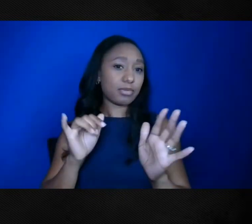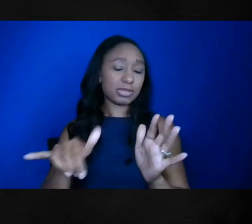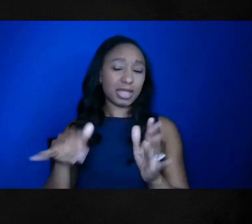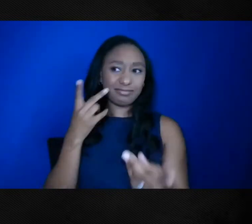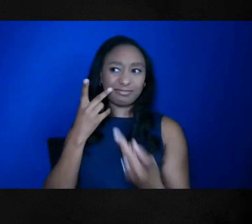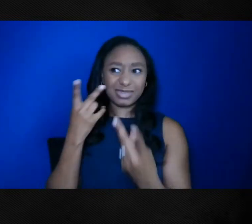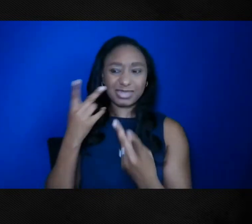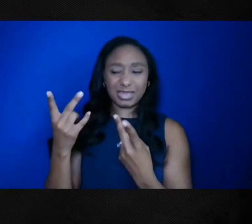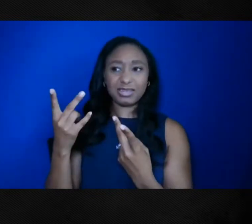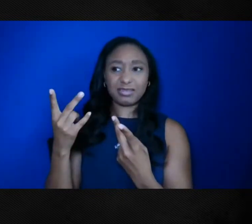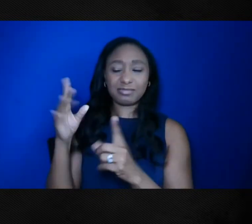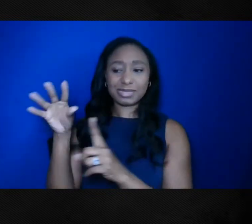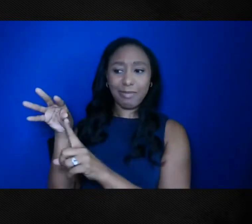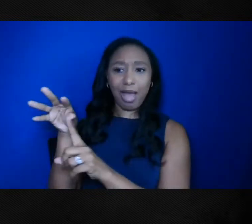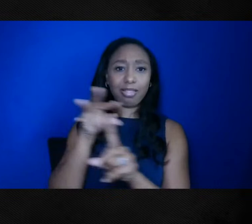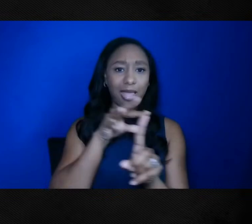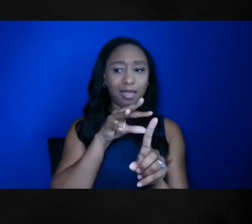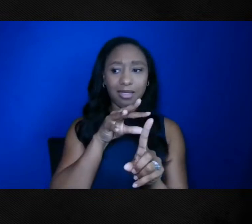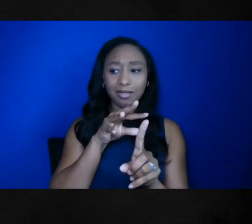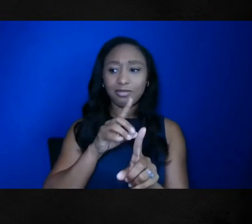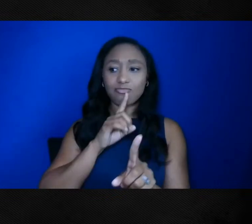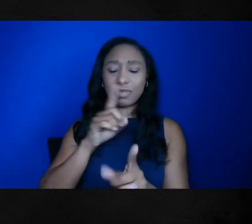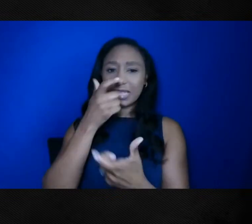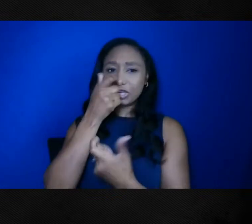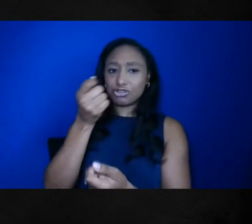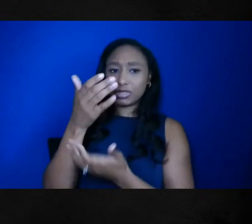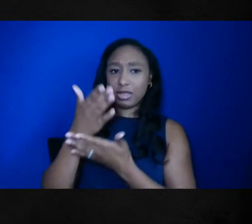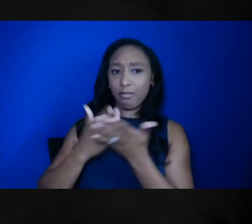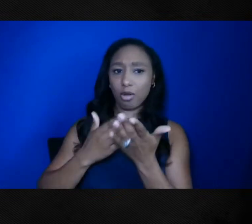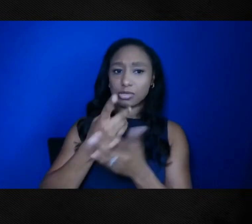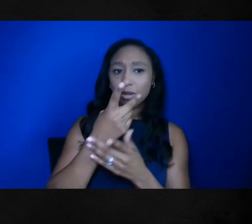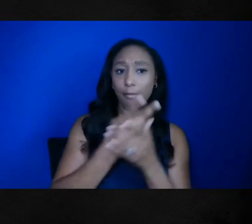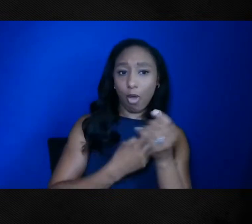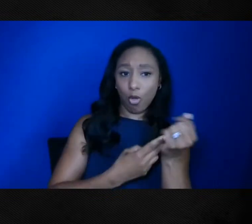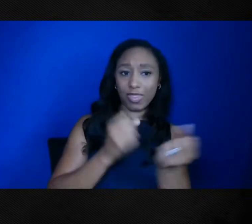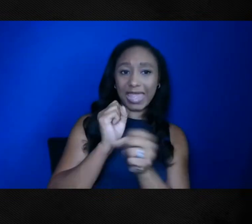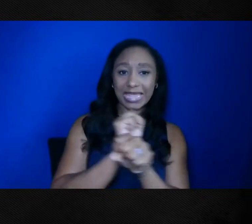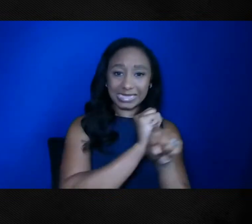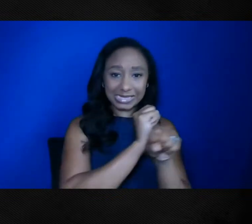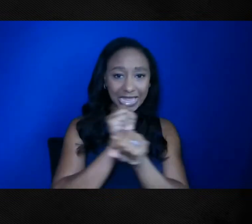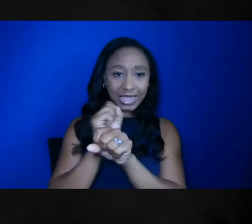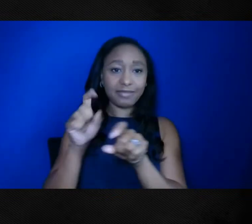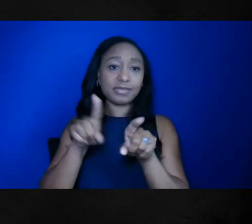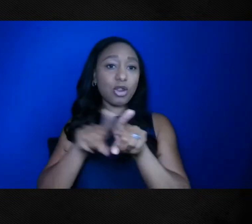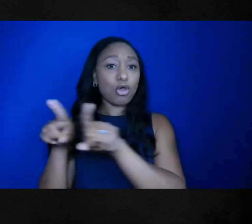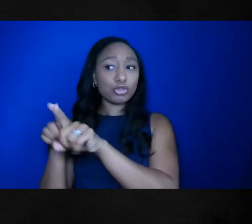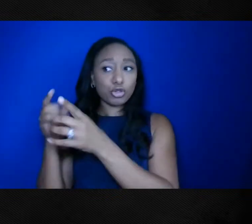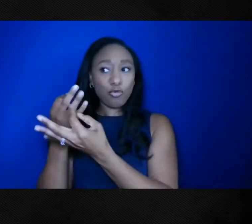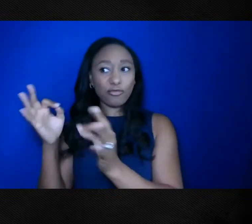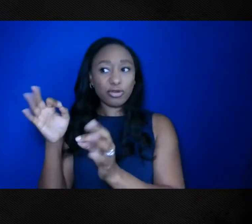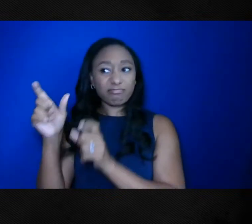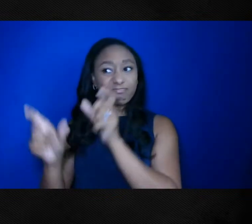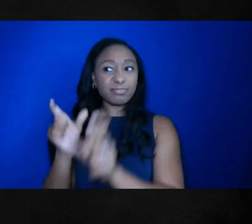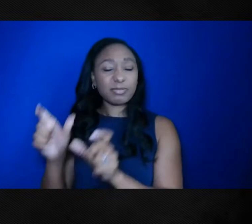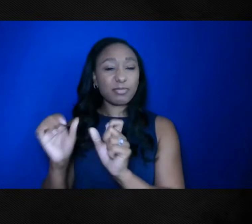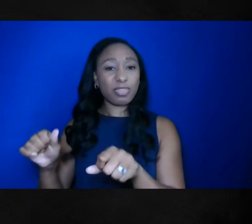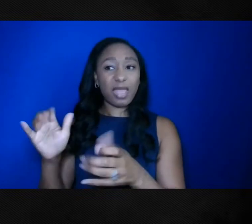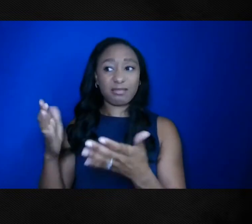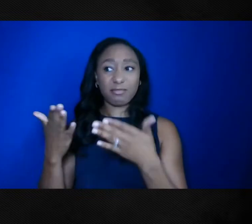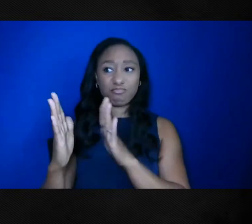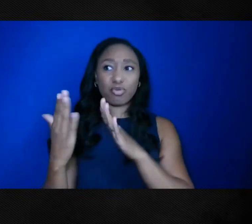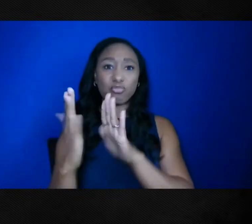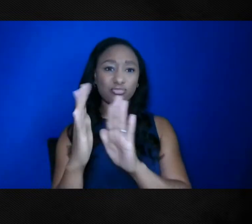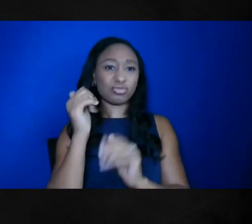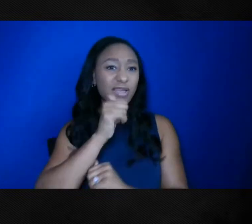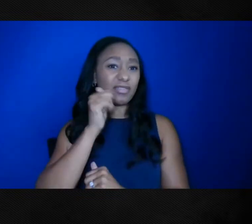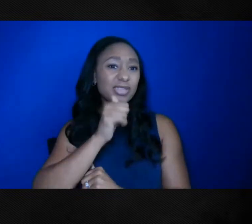that African Americans, both enslaved and free, faced in their everyday lives. The Underground Railroad was a